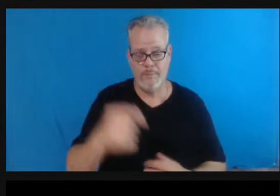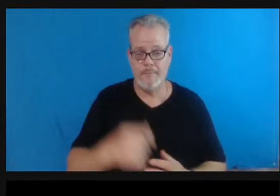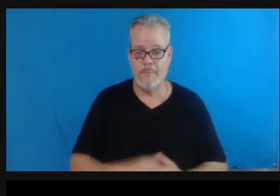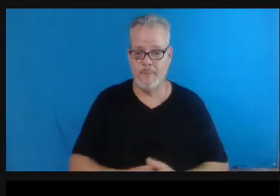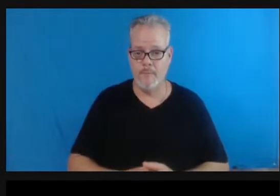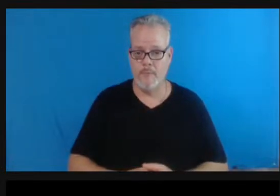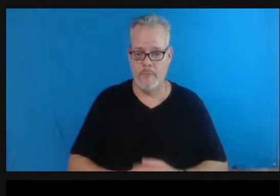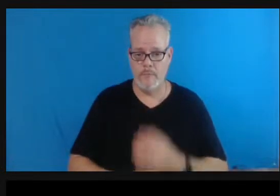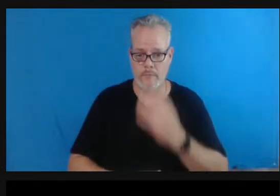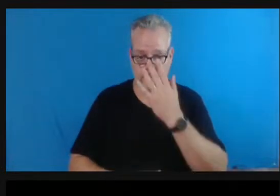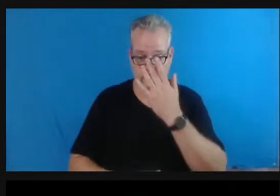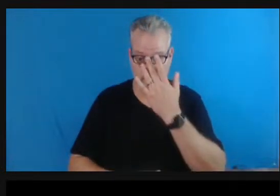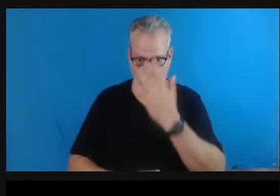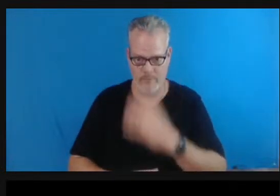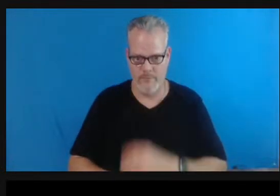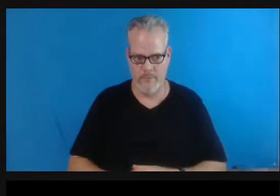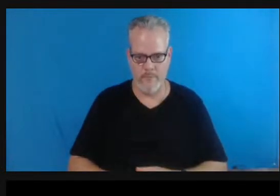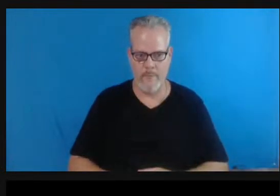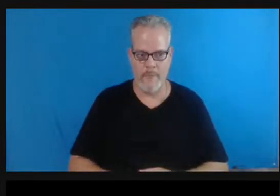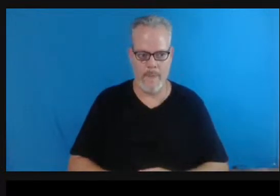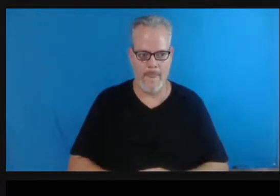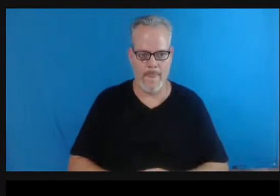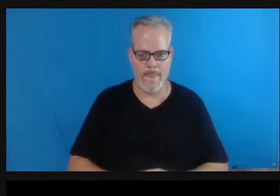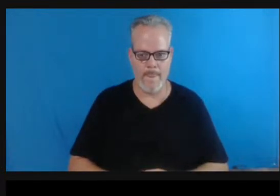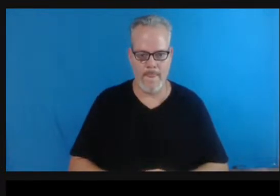So Falcon asks,